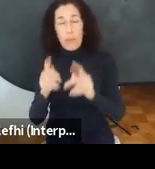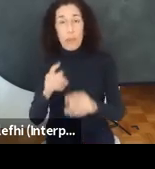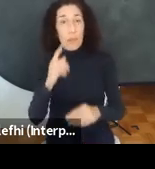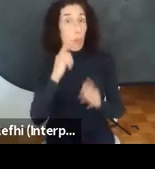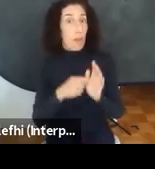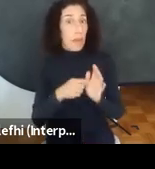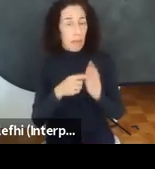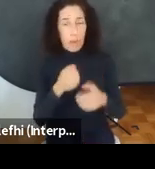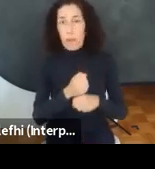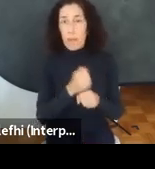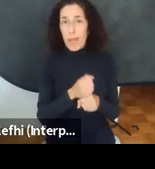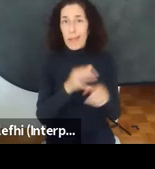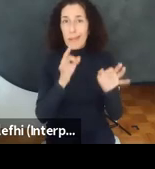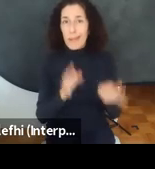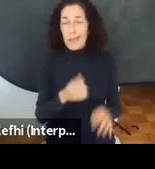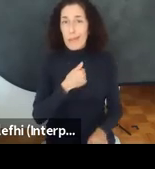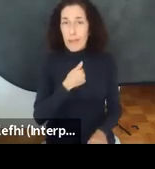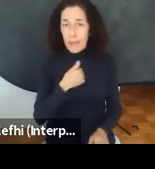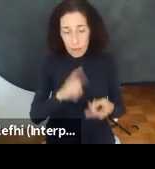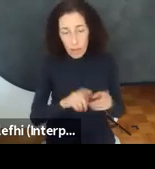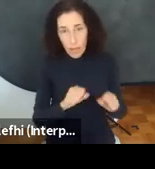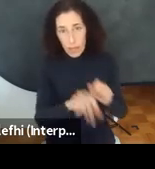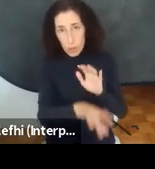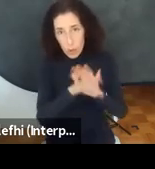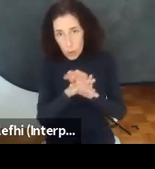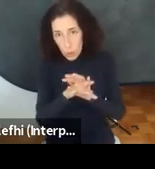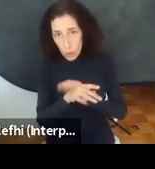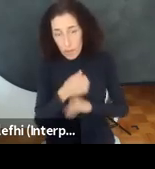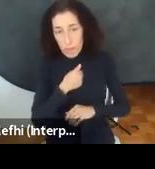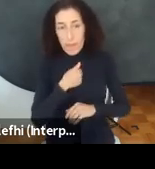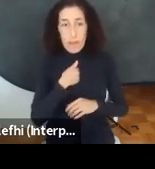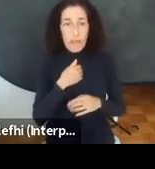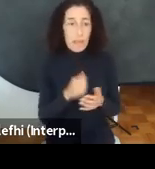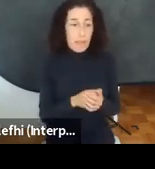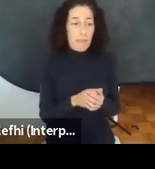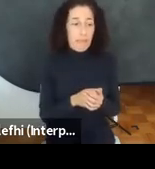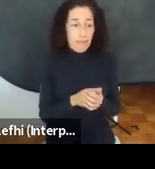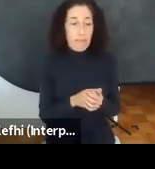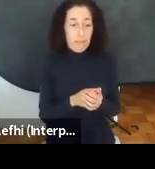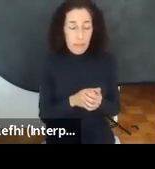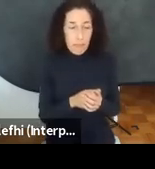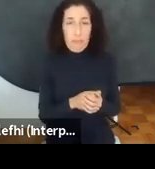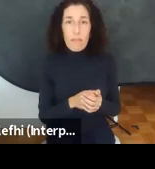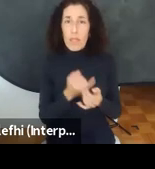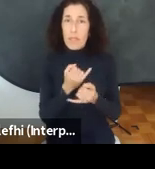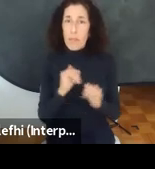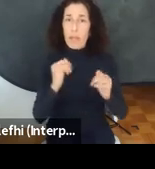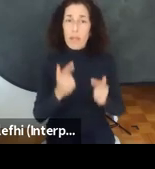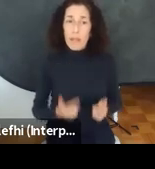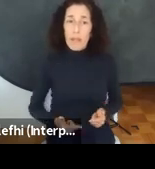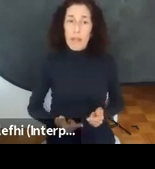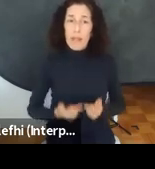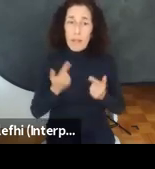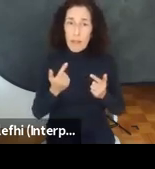get to choose, and I get to live finally in an independent living, which is a house now,